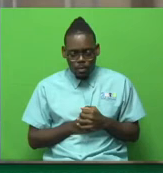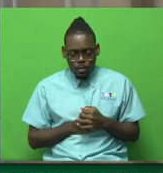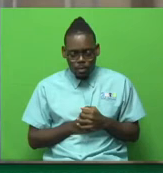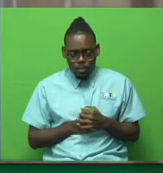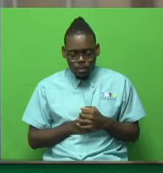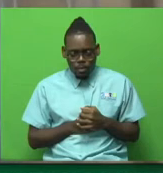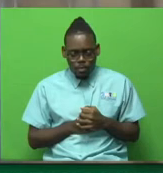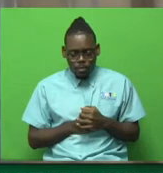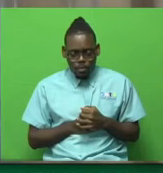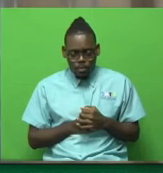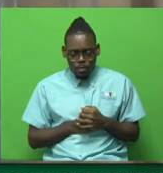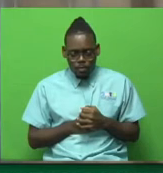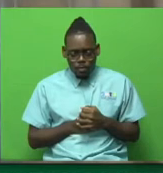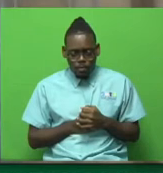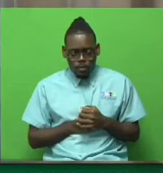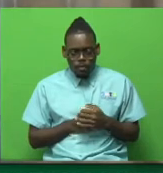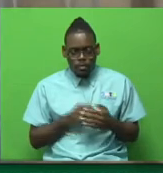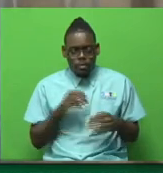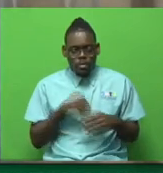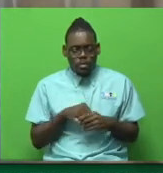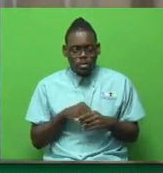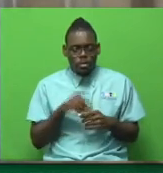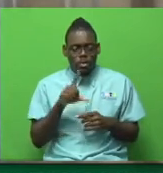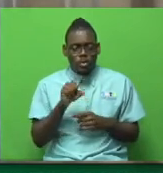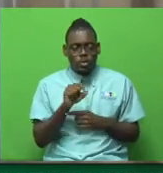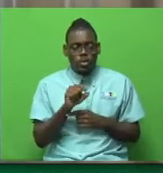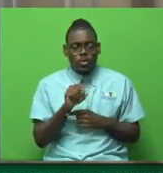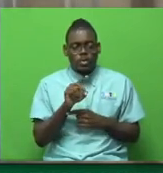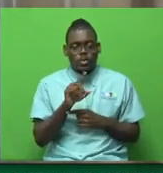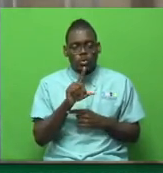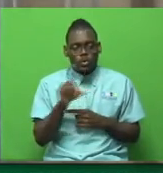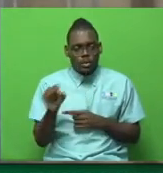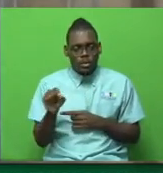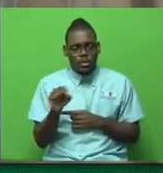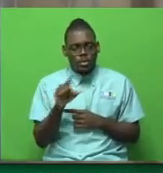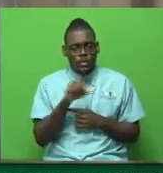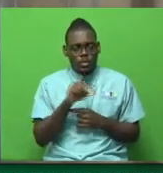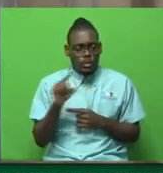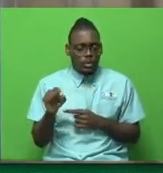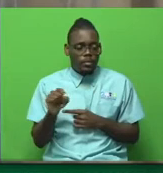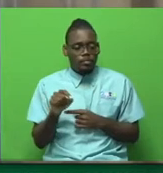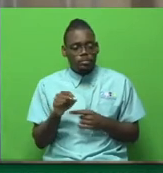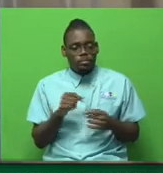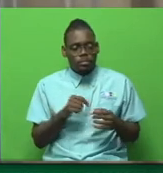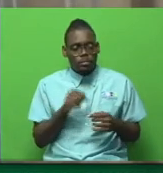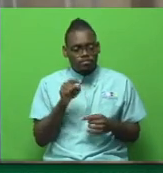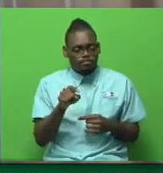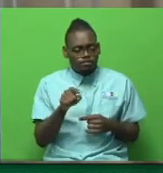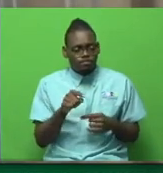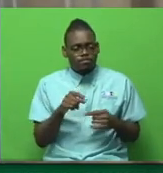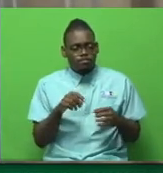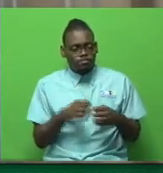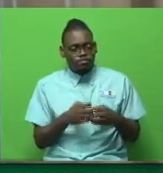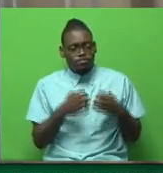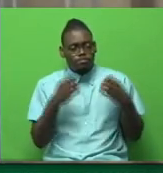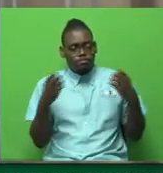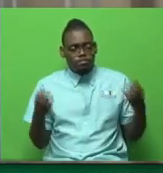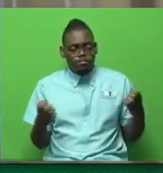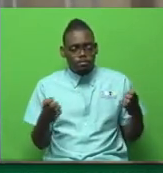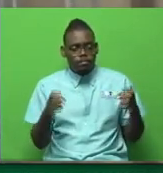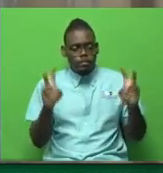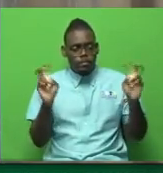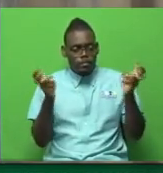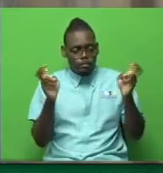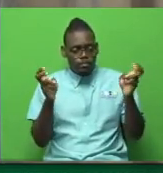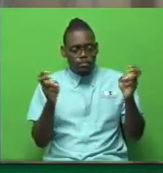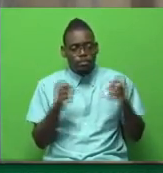in 2020 and these are not my words Madam speaker in 2020 the express called it the cost of